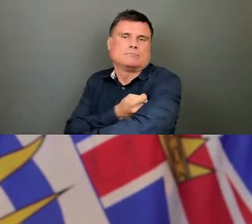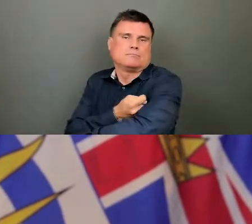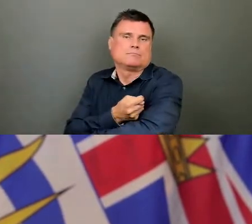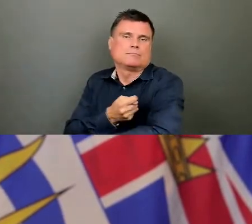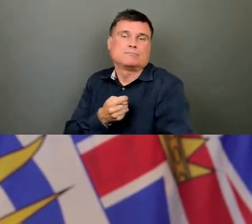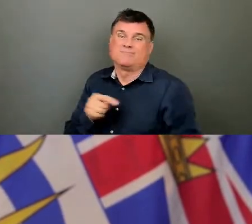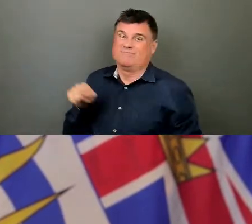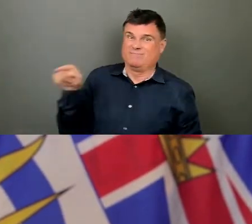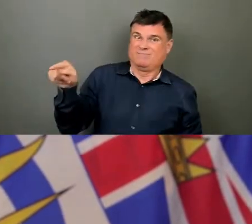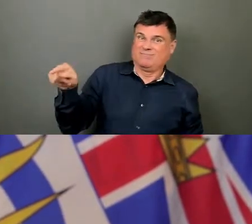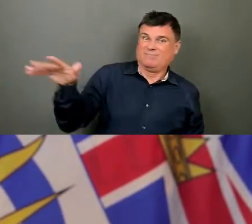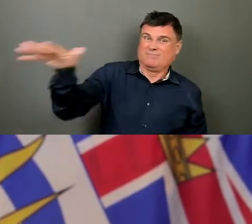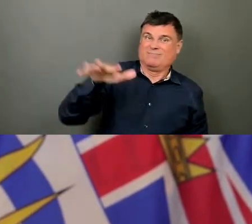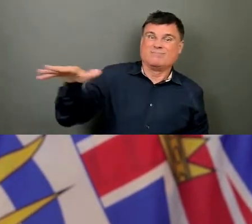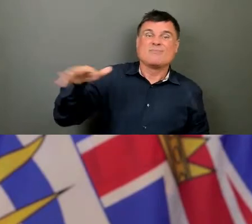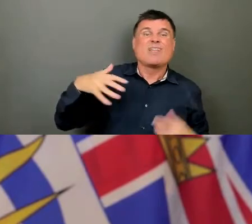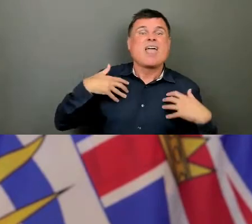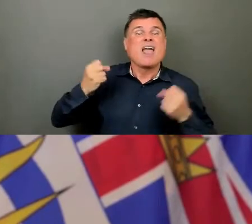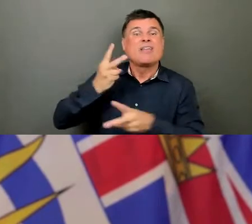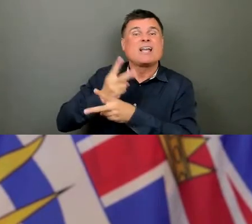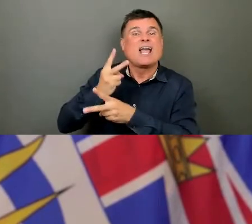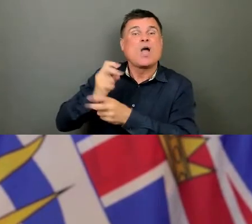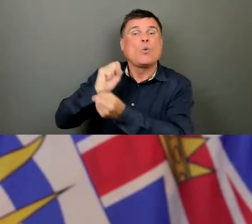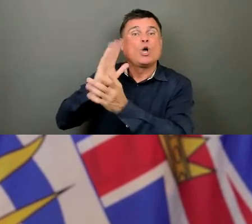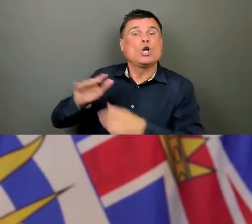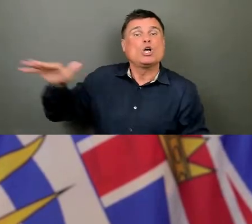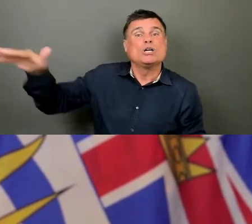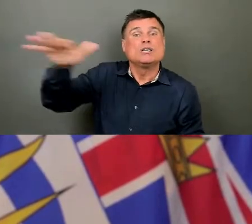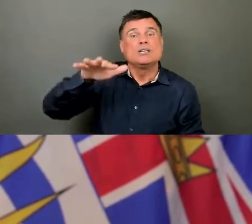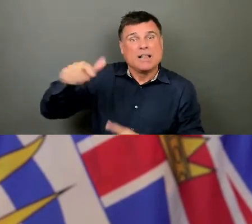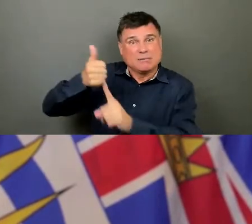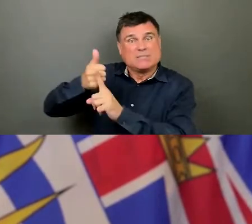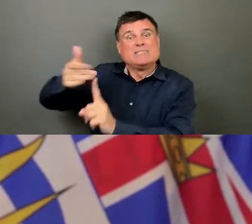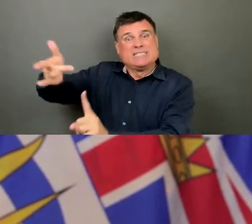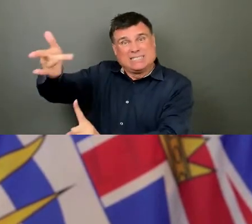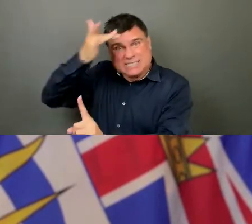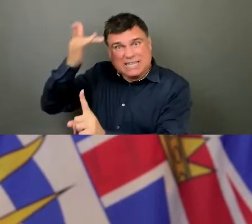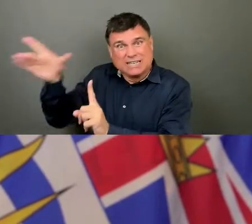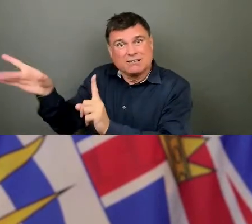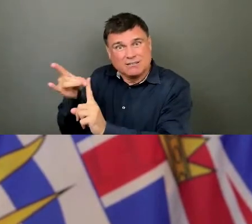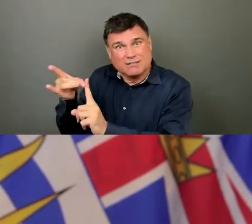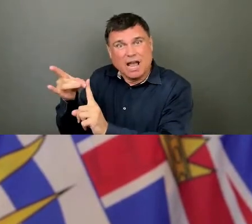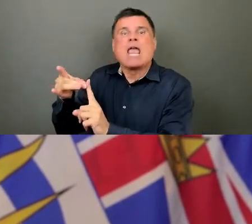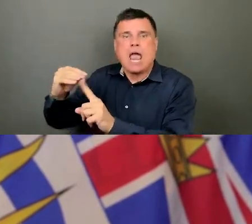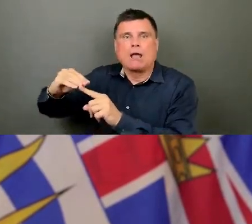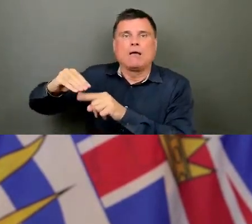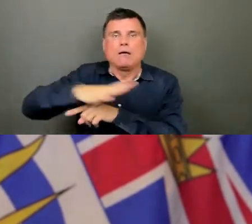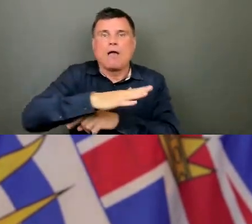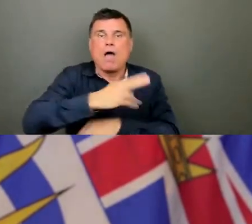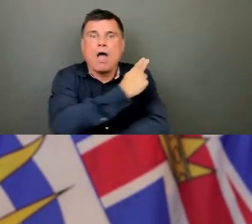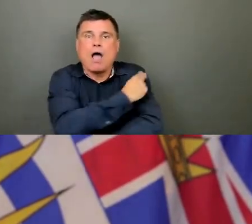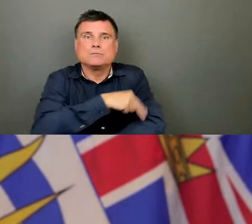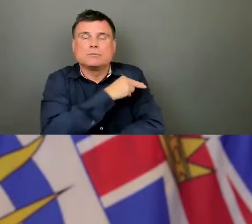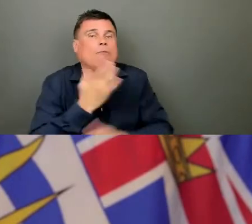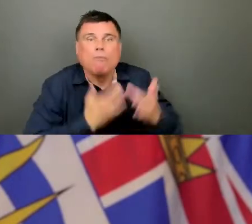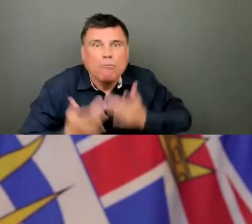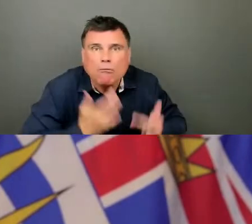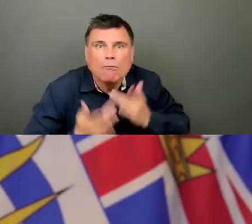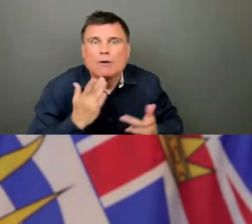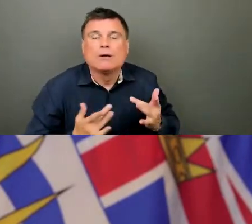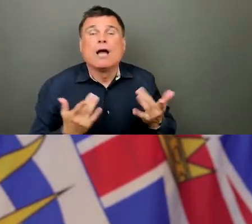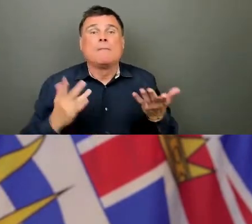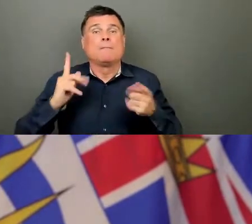healthcare workers can affect the ability of the hospital to function, as well as illness in the community. But I think you can talk to some of